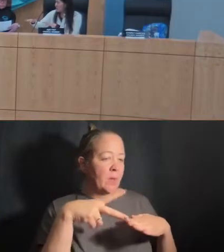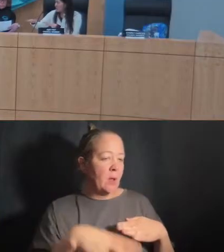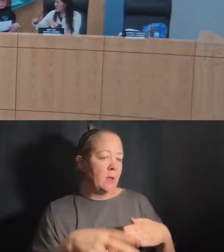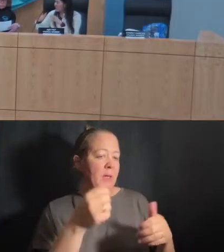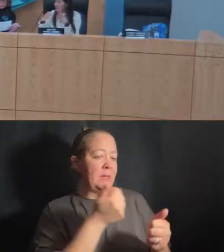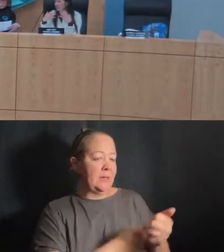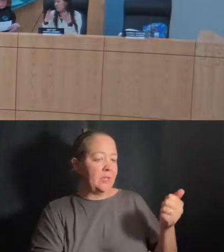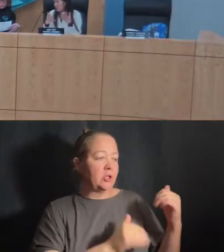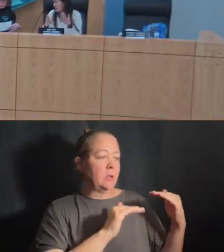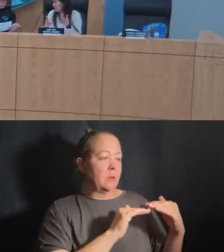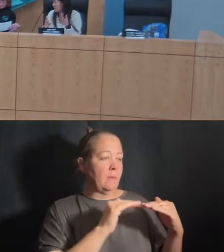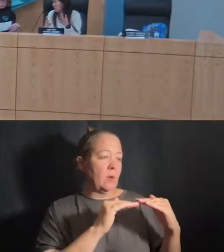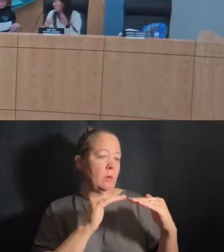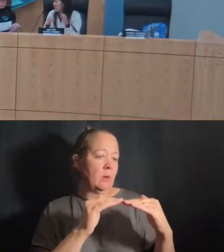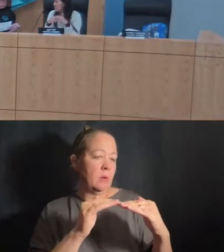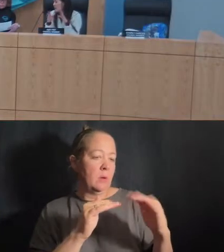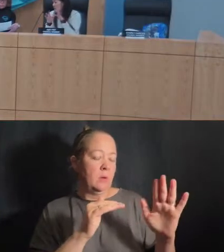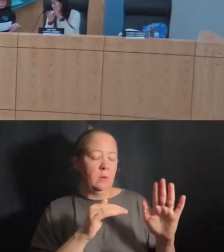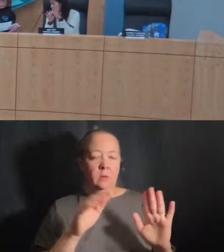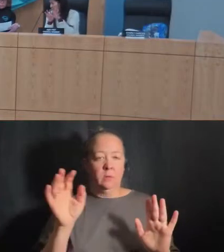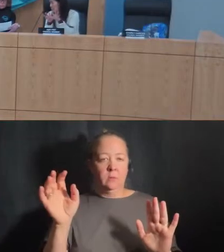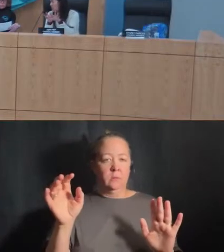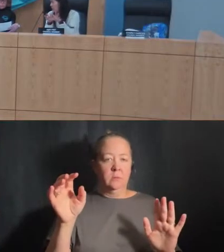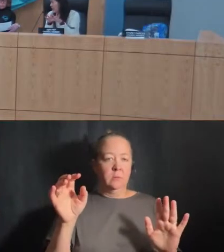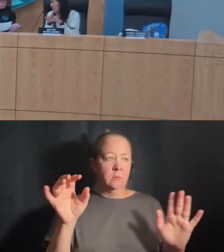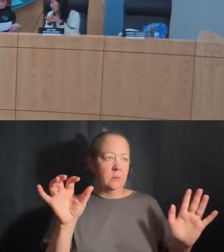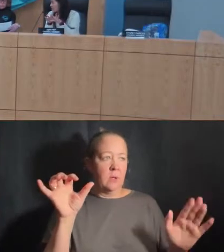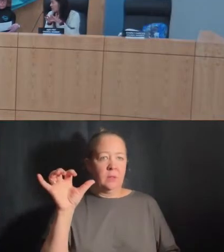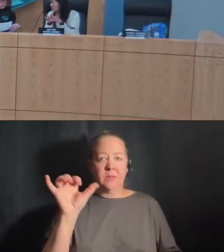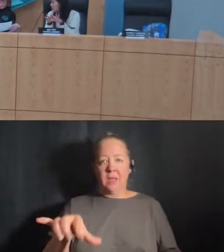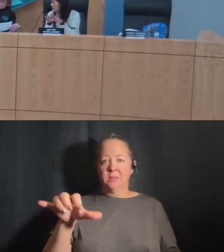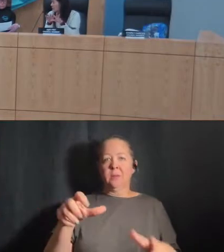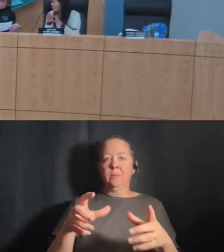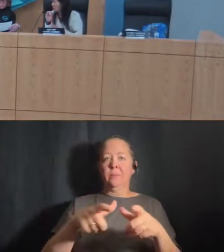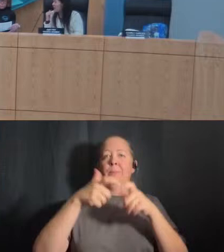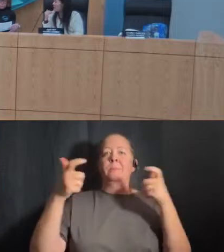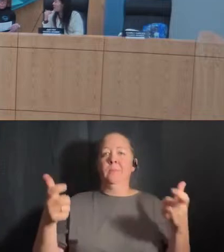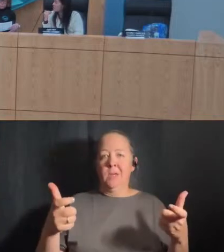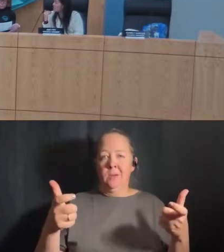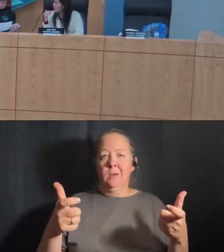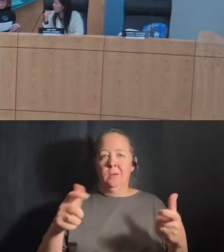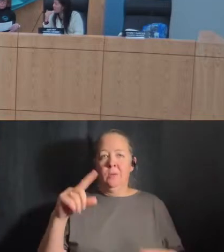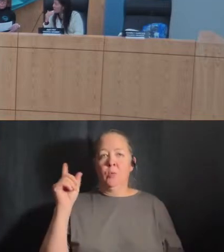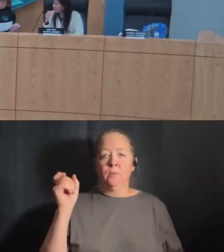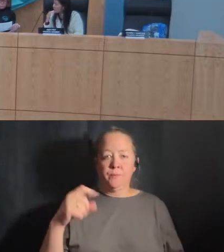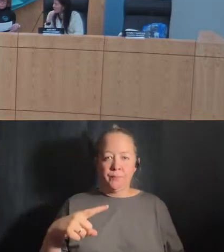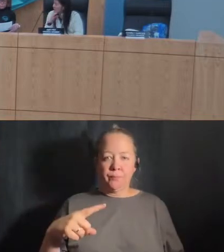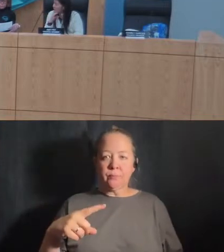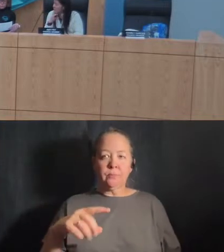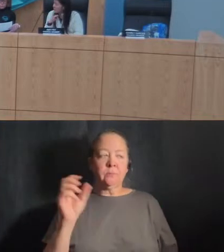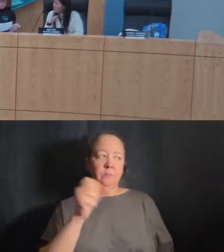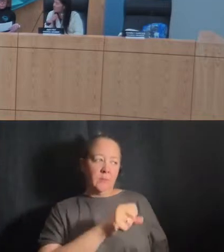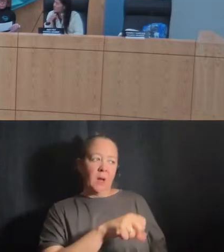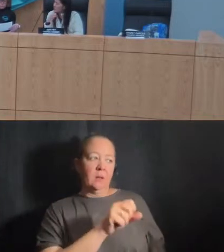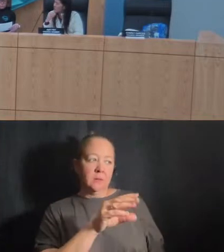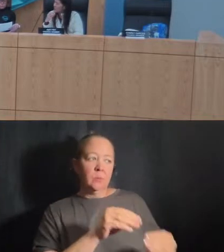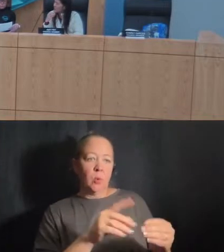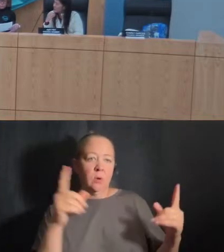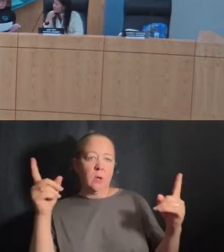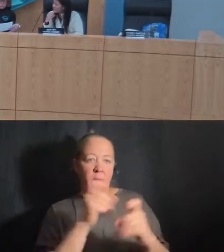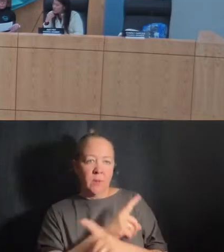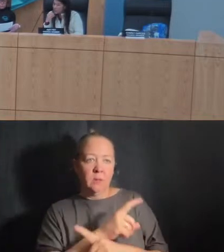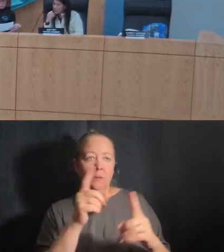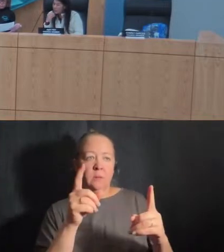way to get the balance? Like that's, I mean, that's a much more, yes. and so that's a much bigger ask. But It's a much more that's what I thought complicated answer. that the community was